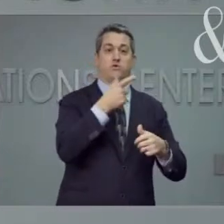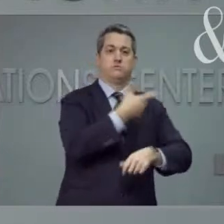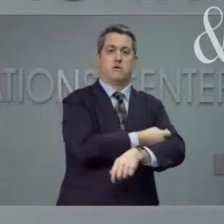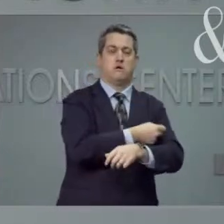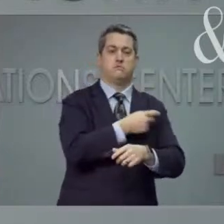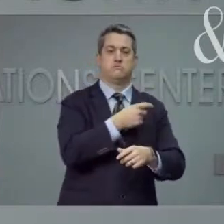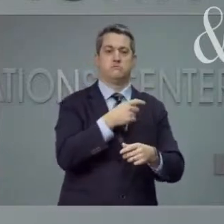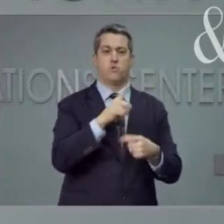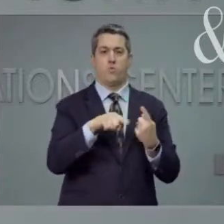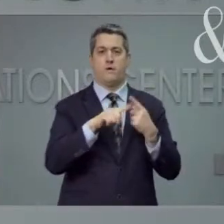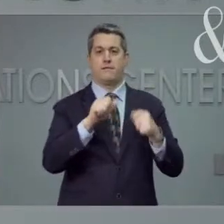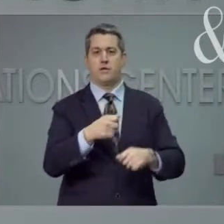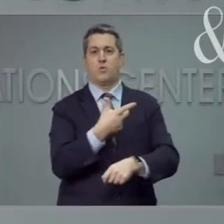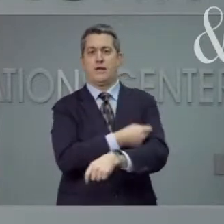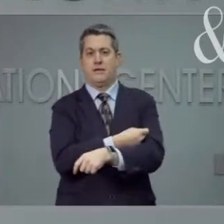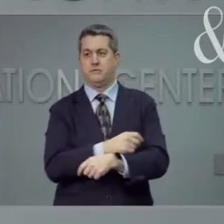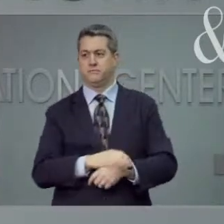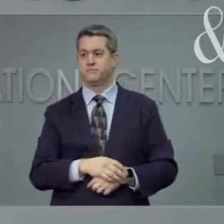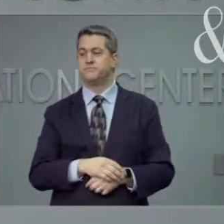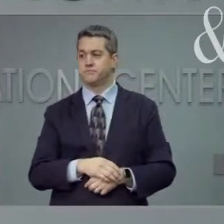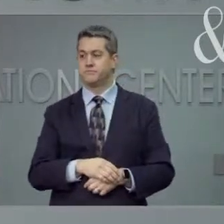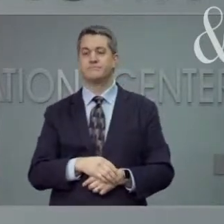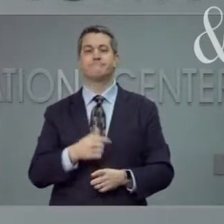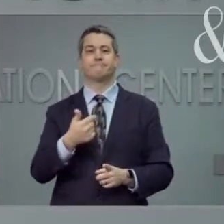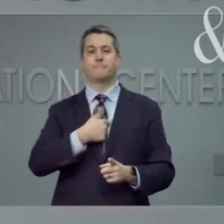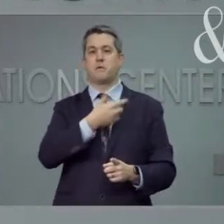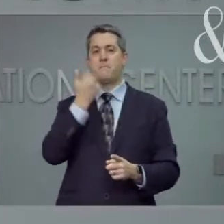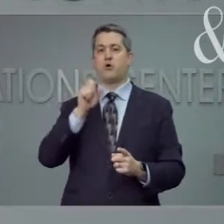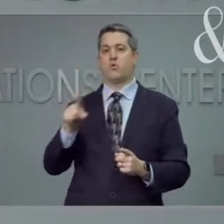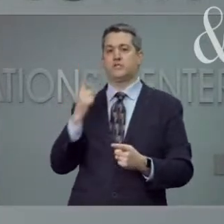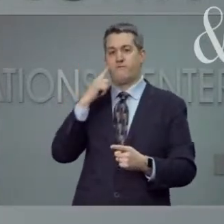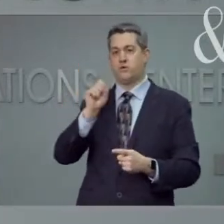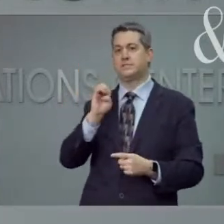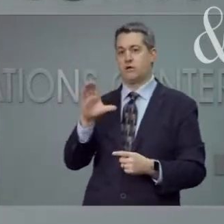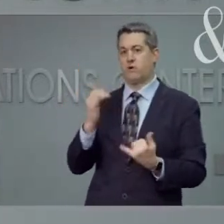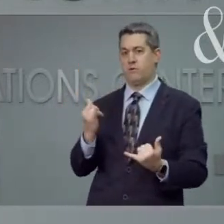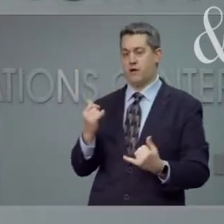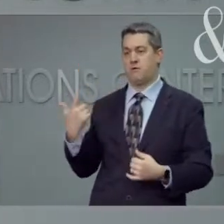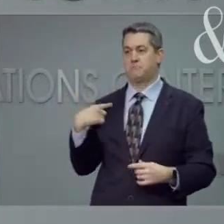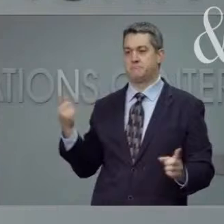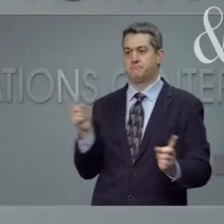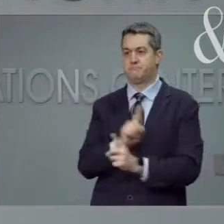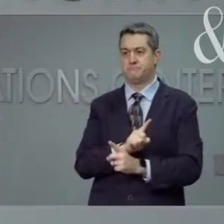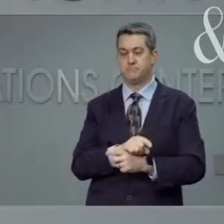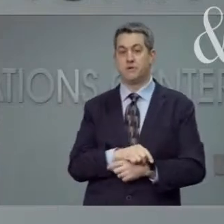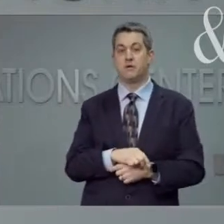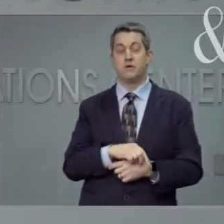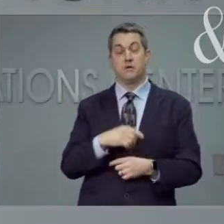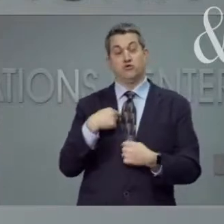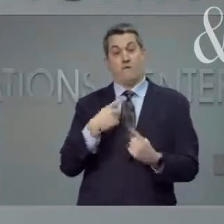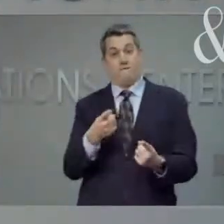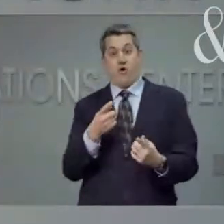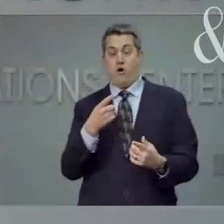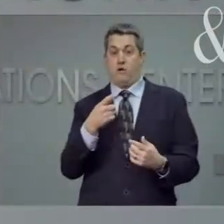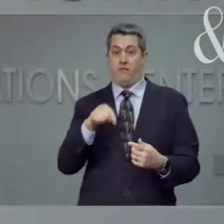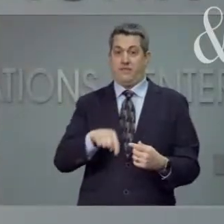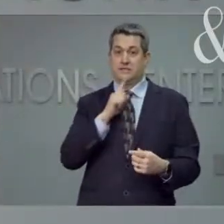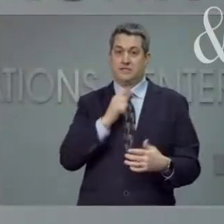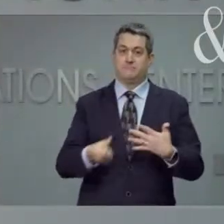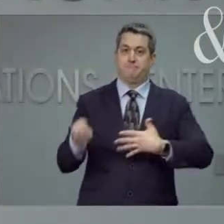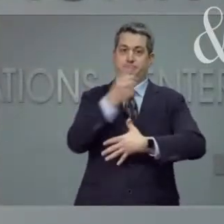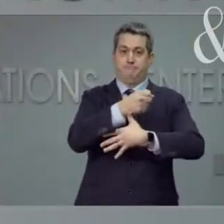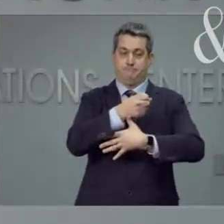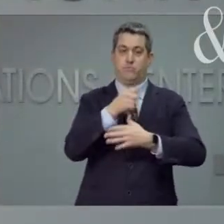specifically, but she knows that this is the top priority of the state right now. And they have been working with local